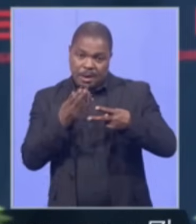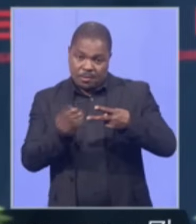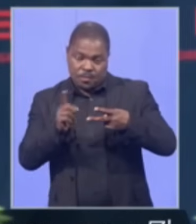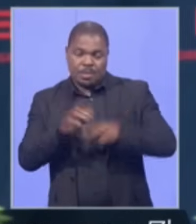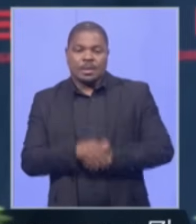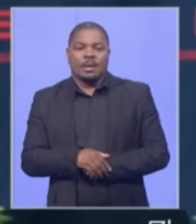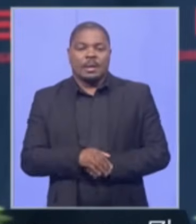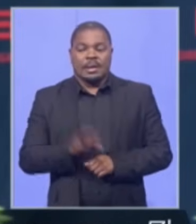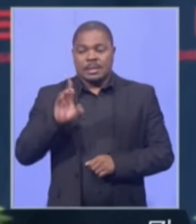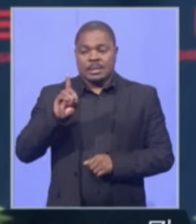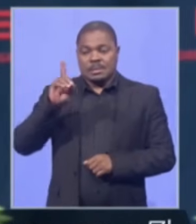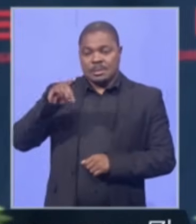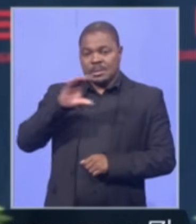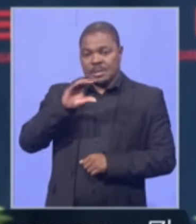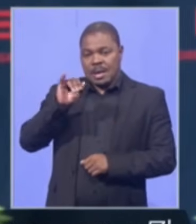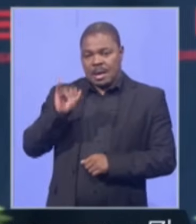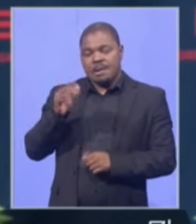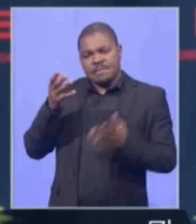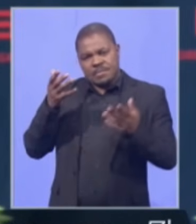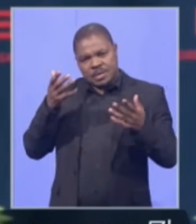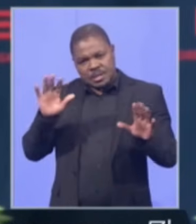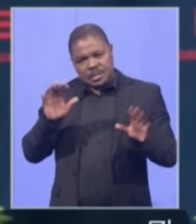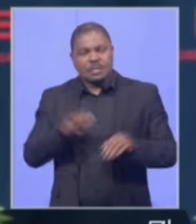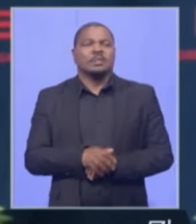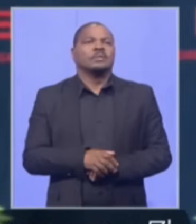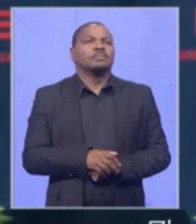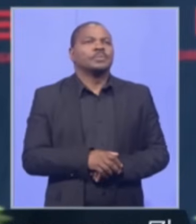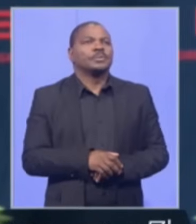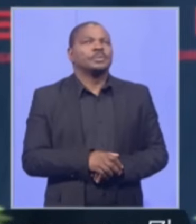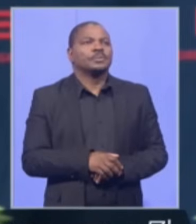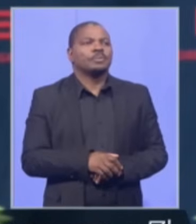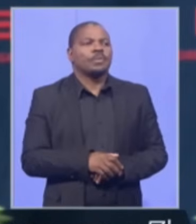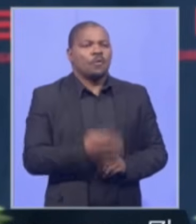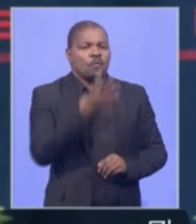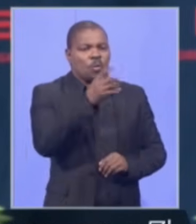find that the DPCI has secured